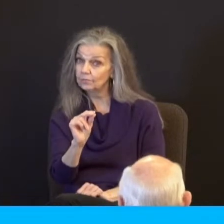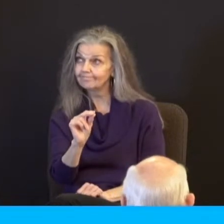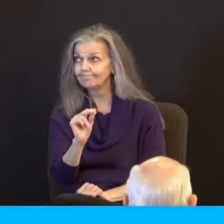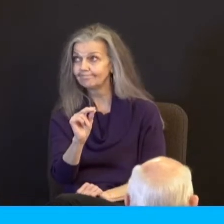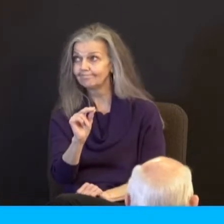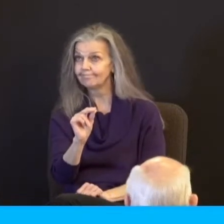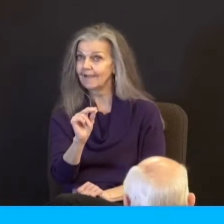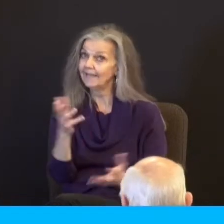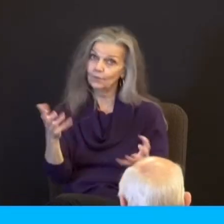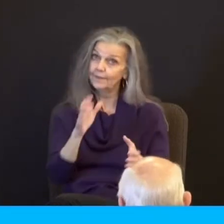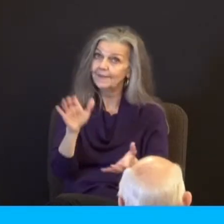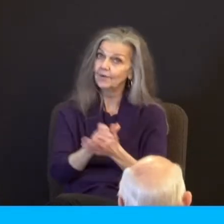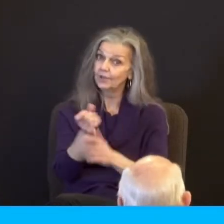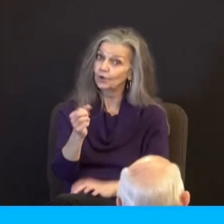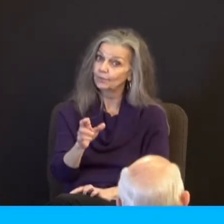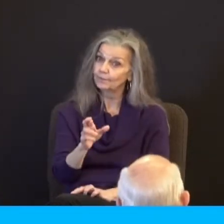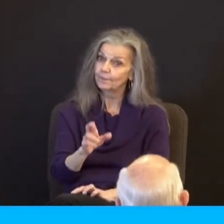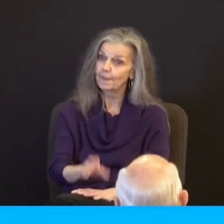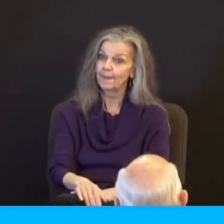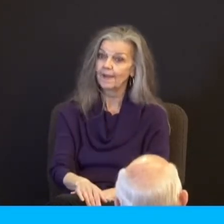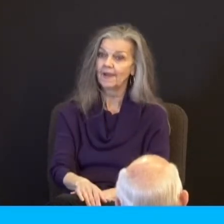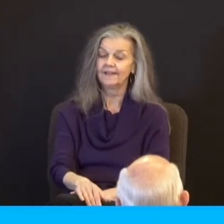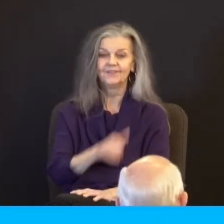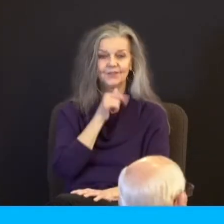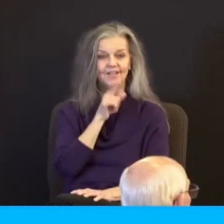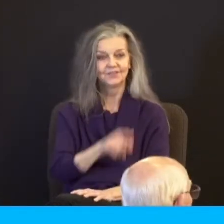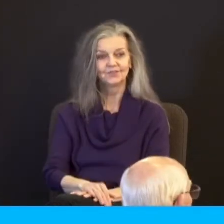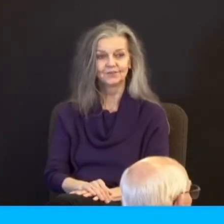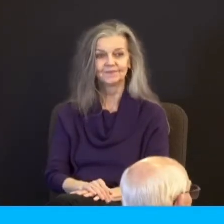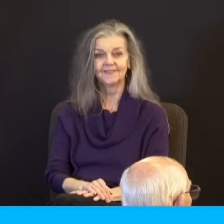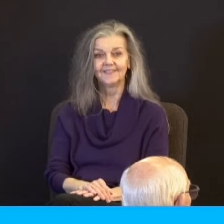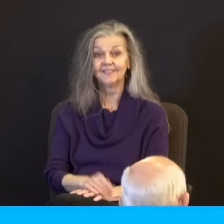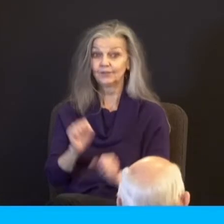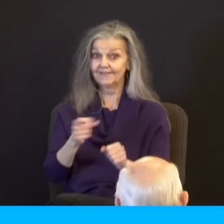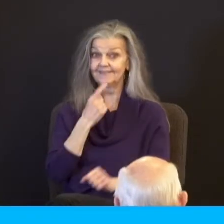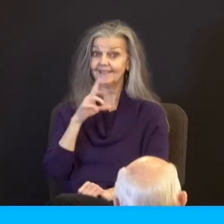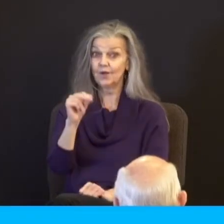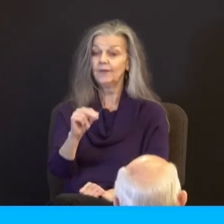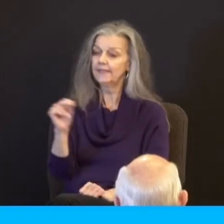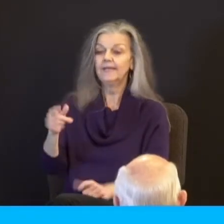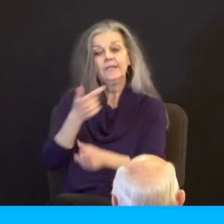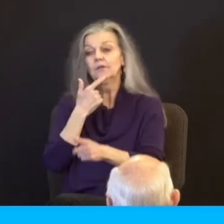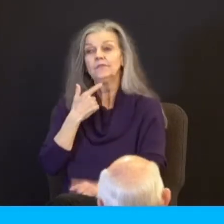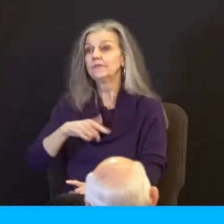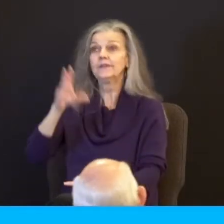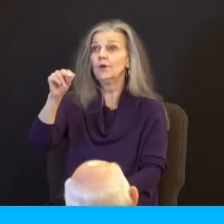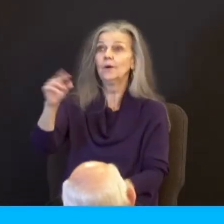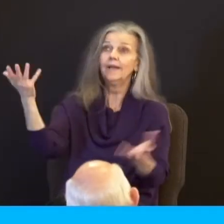don't want to marry her? How many? You're not sure, are you? We just read it. Could he say no? Yes. What would happen?